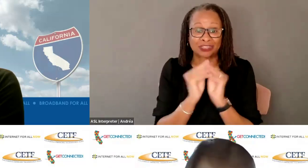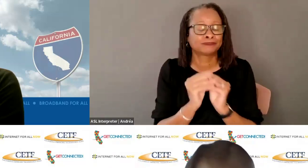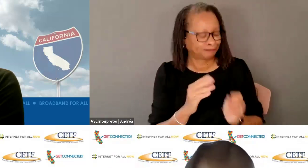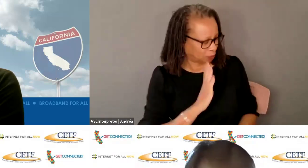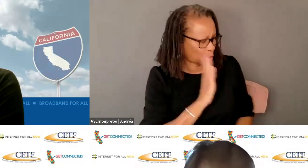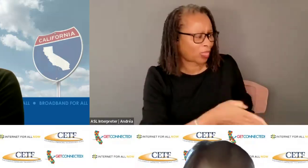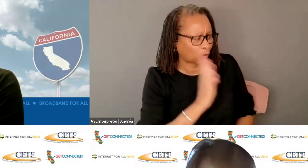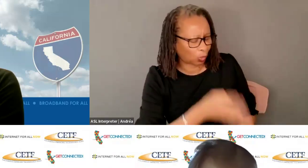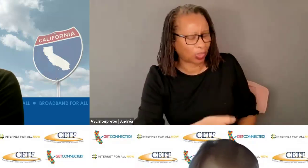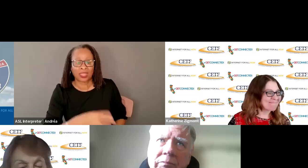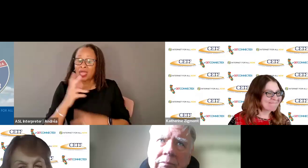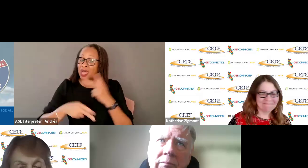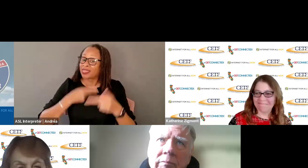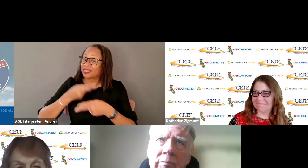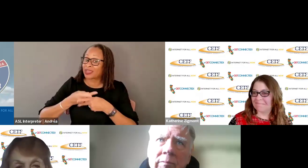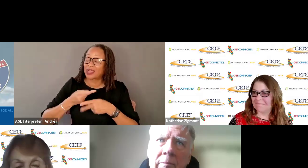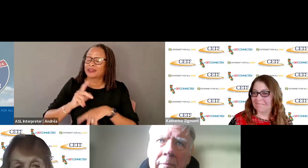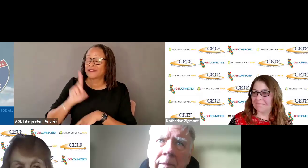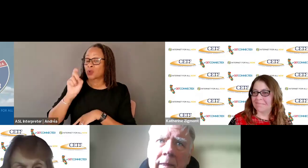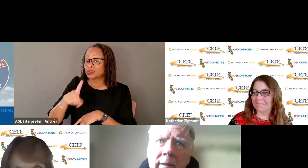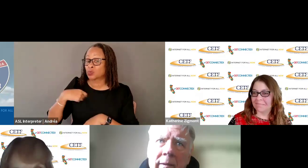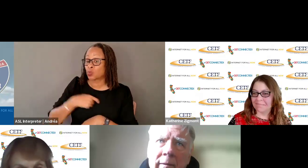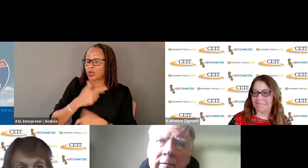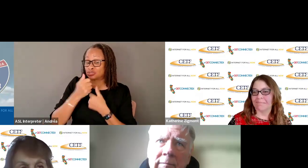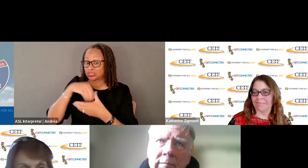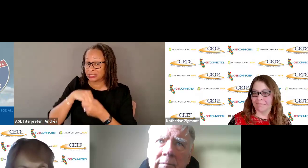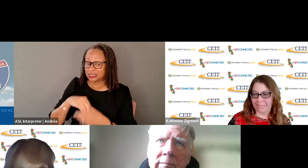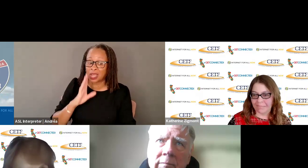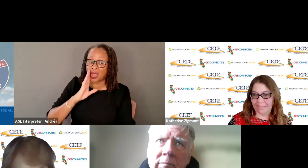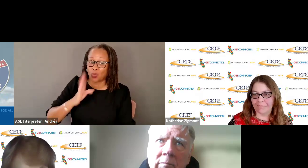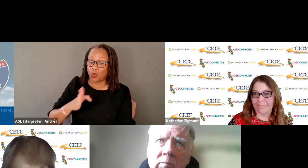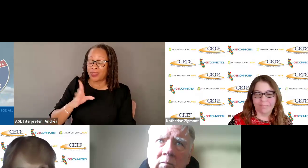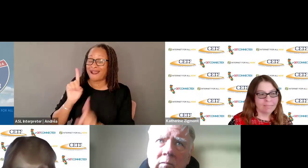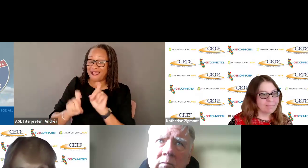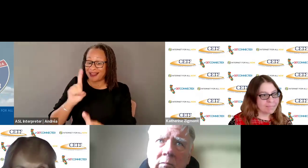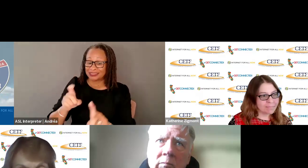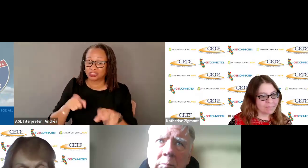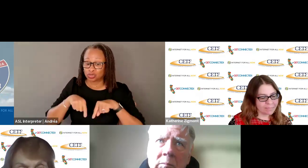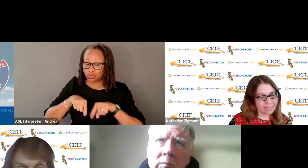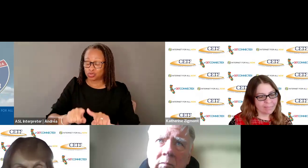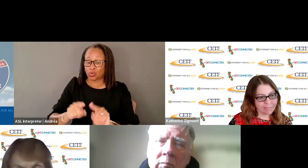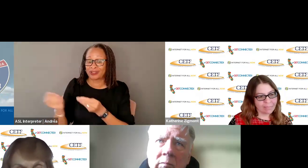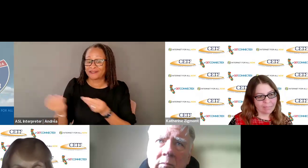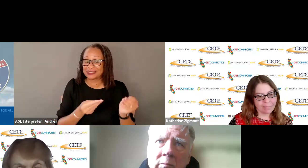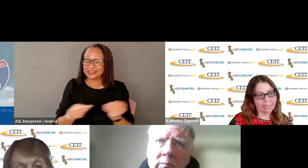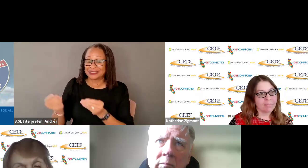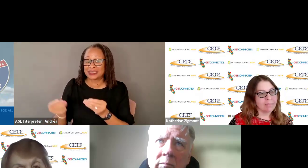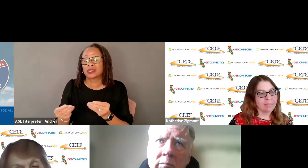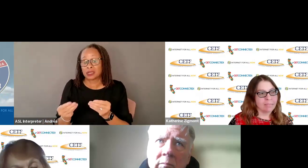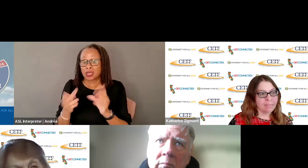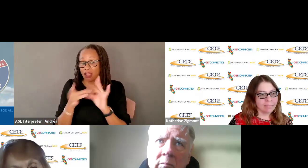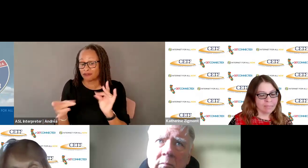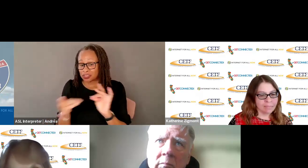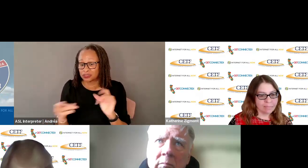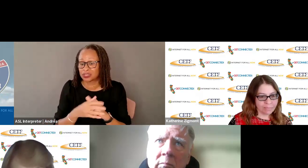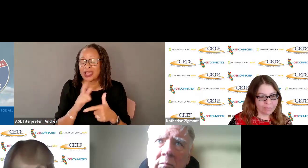will. the kinds of questions that we are interested in and will be asking during the facilitated conversation